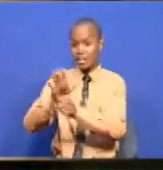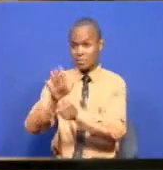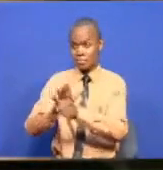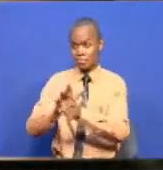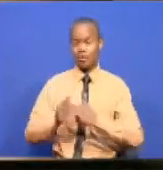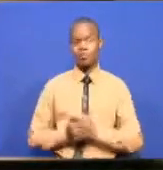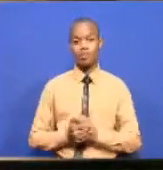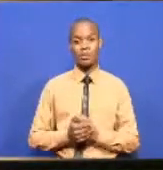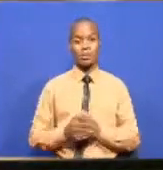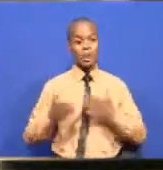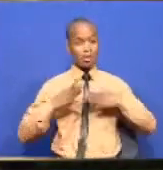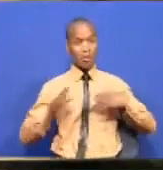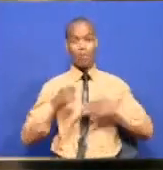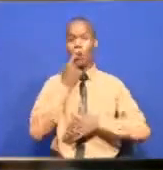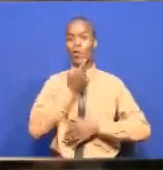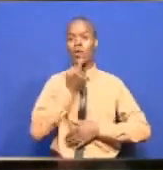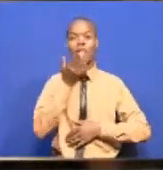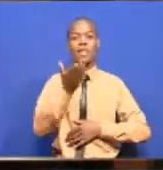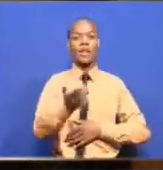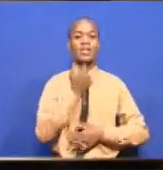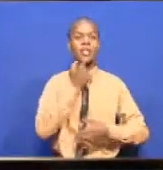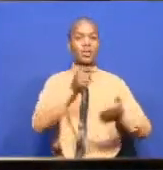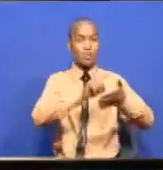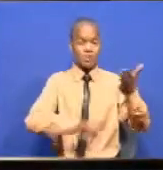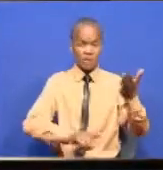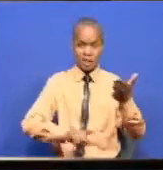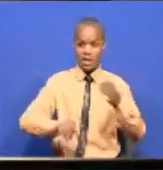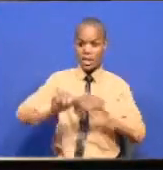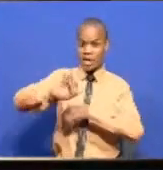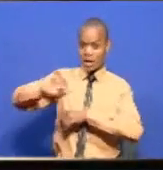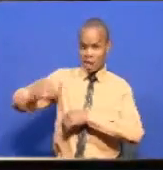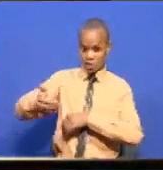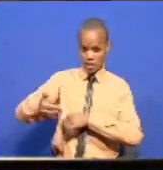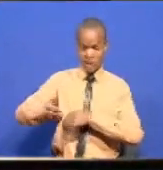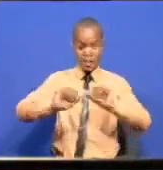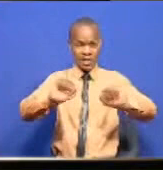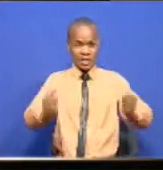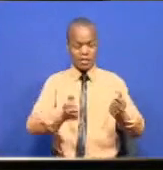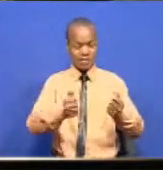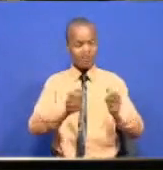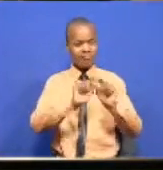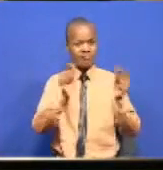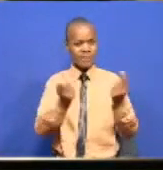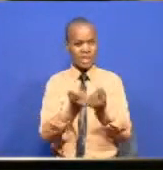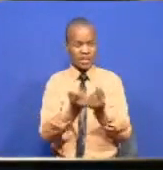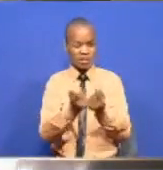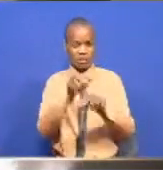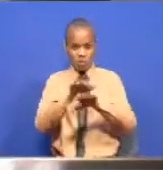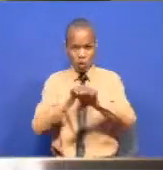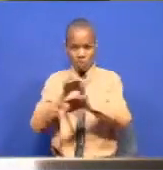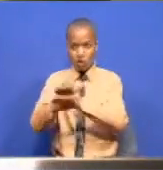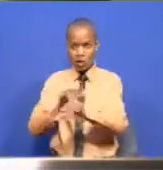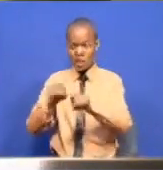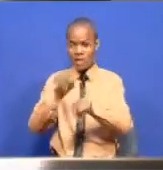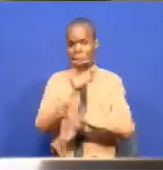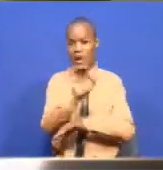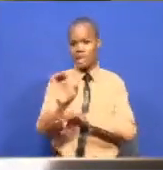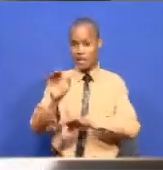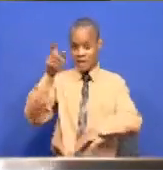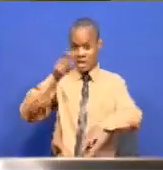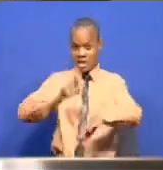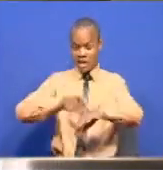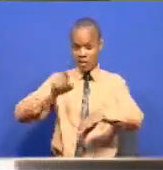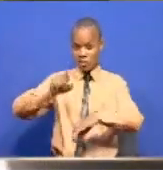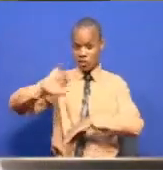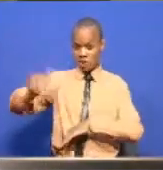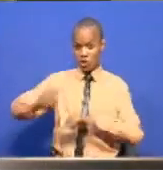Eyewitnesses say rescue team from the county took time to get to the scene and are now calling on the county government of Embu to ensure ambulances